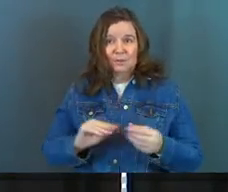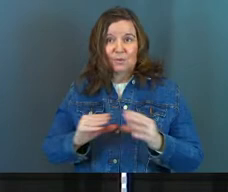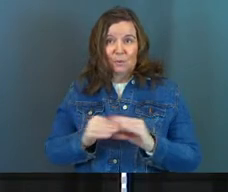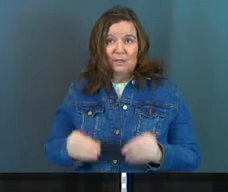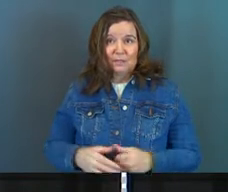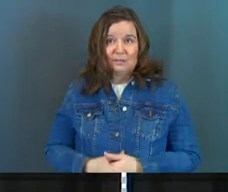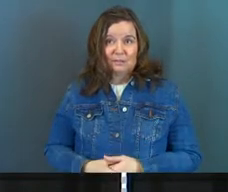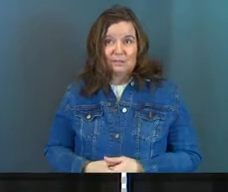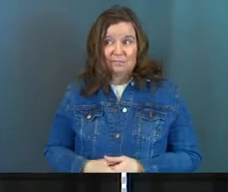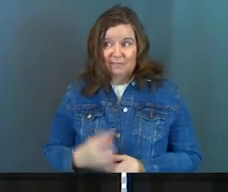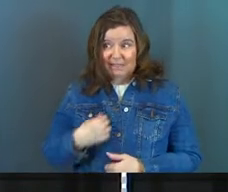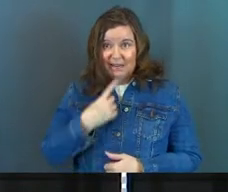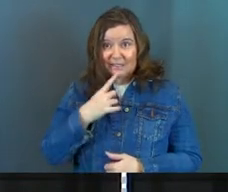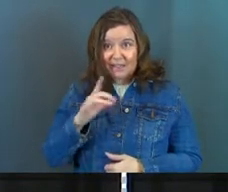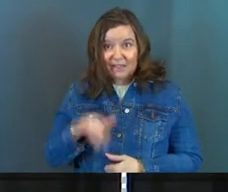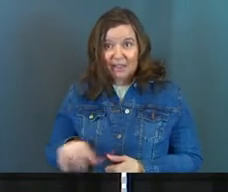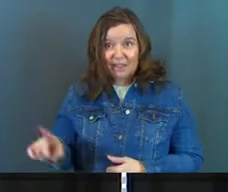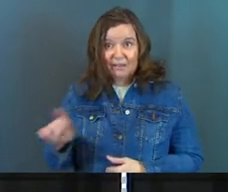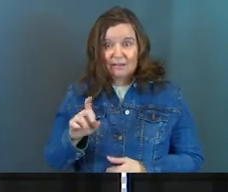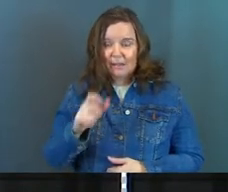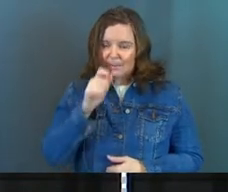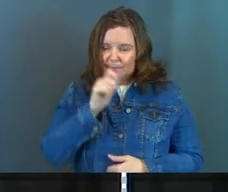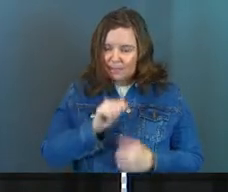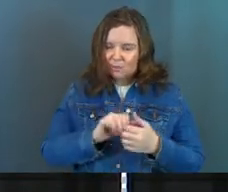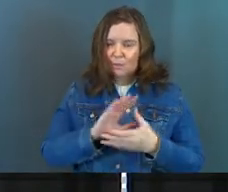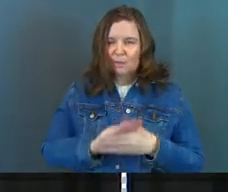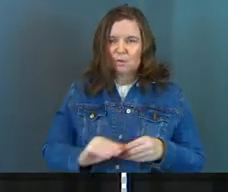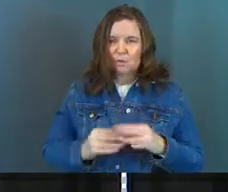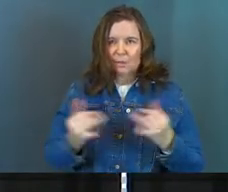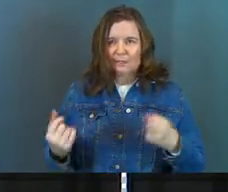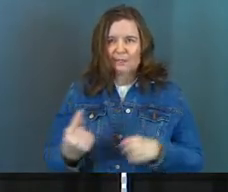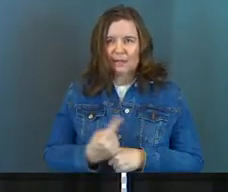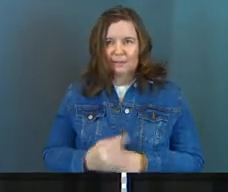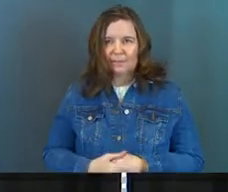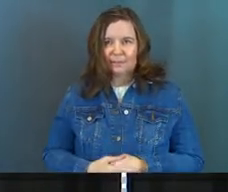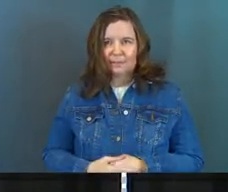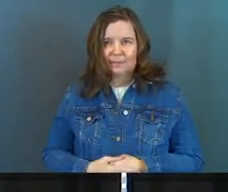stories. Can I say that? Be patient with the stories today.